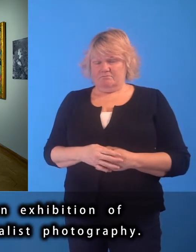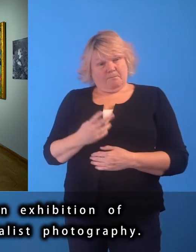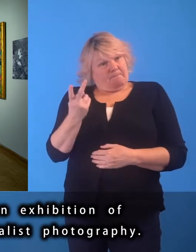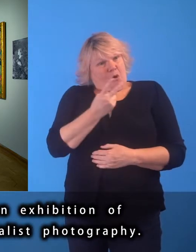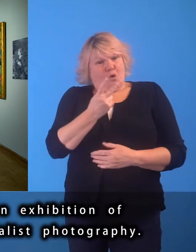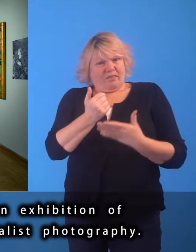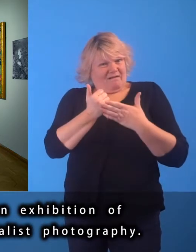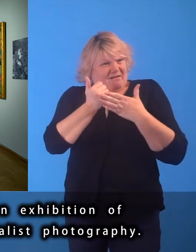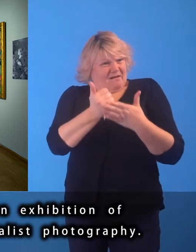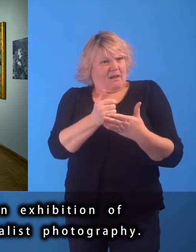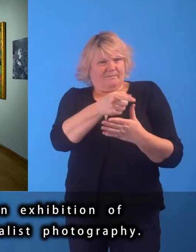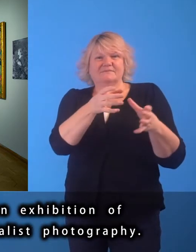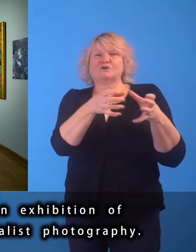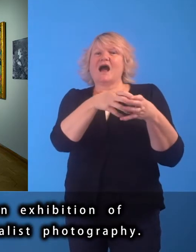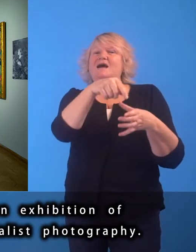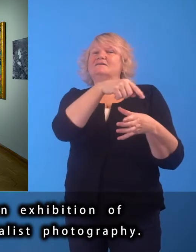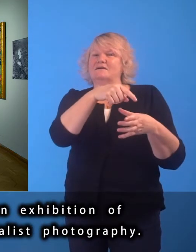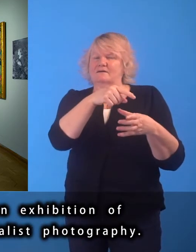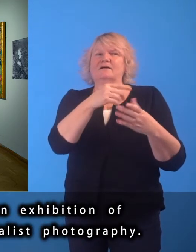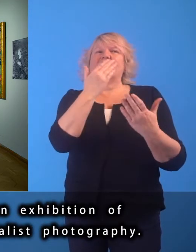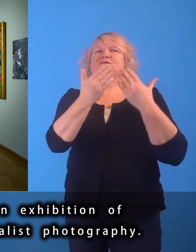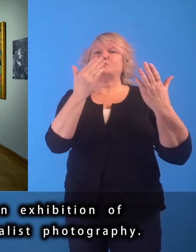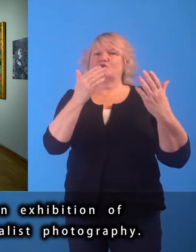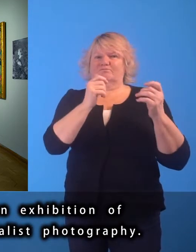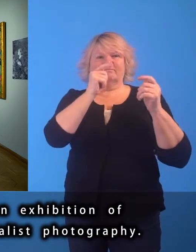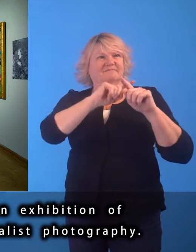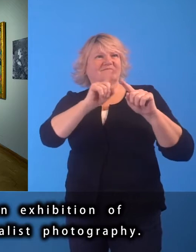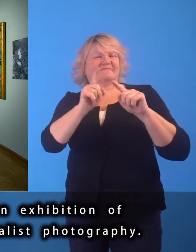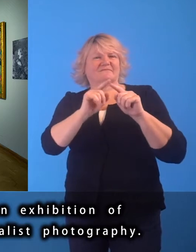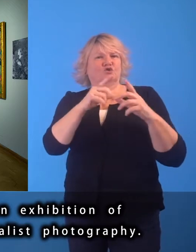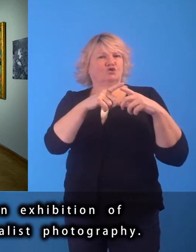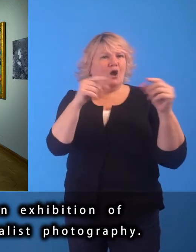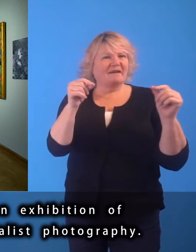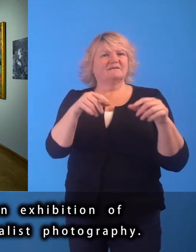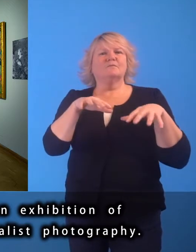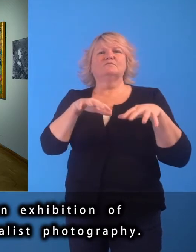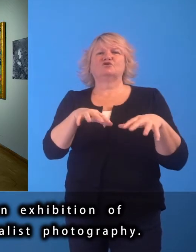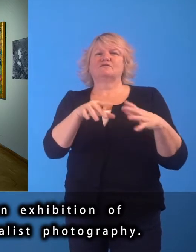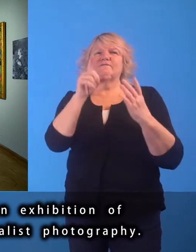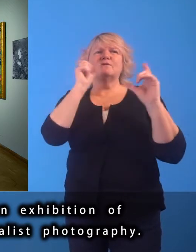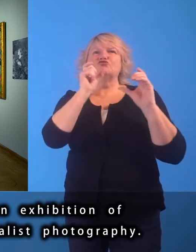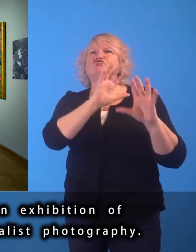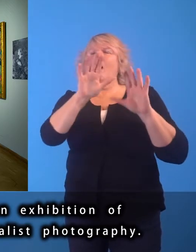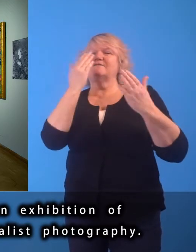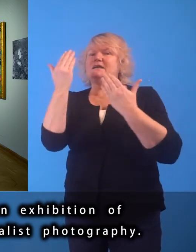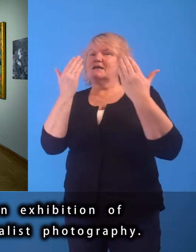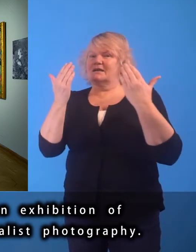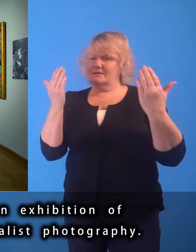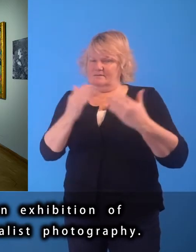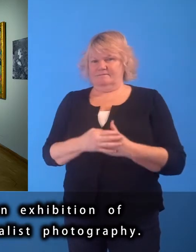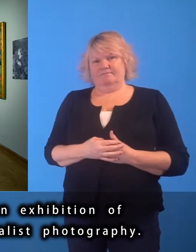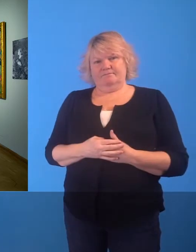They helped the society hang an exhibition of local Japanese and British pictorialist photography.